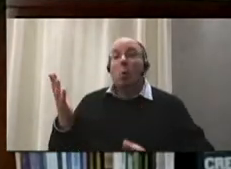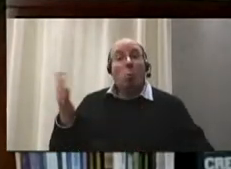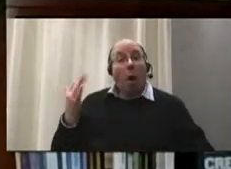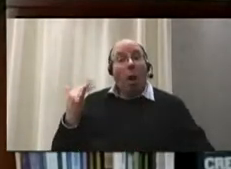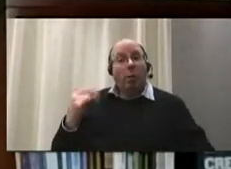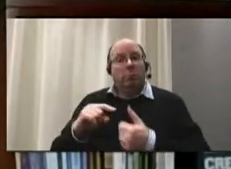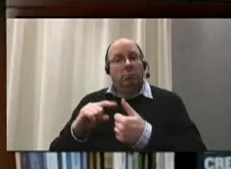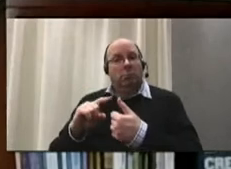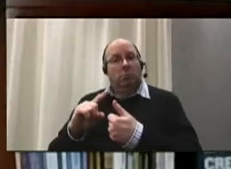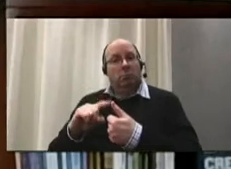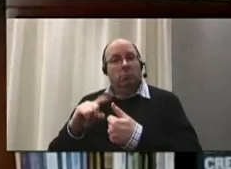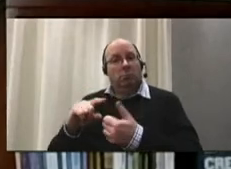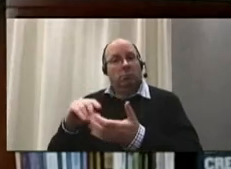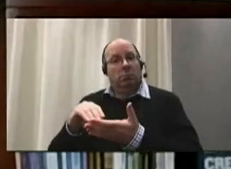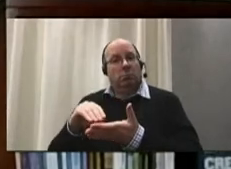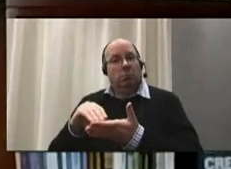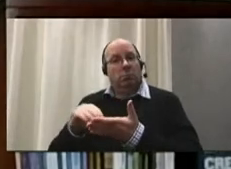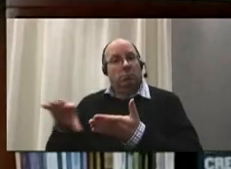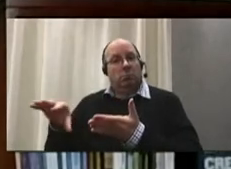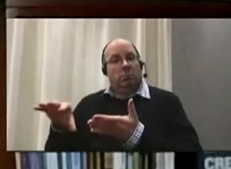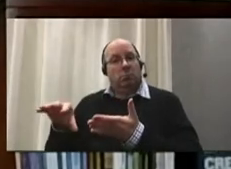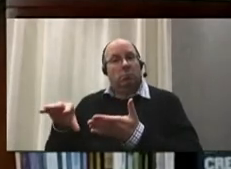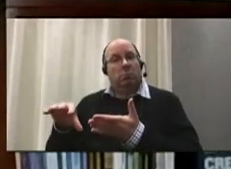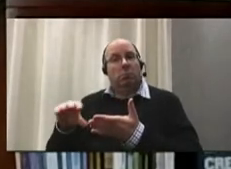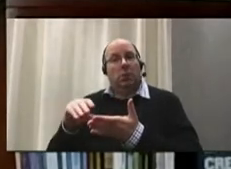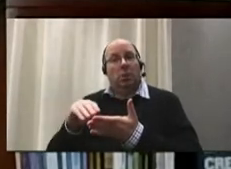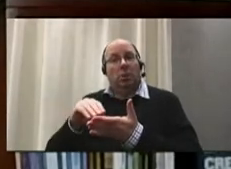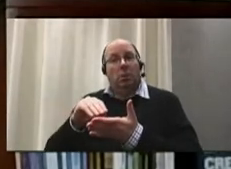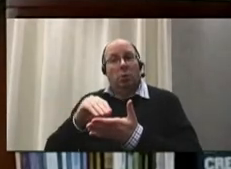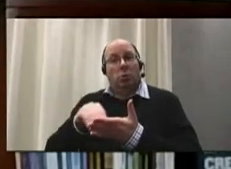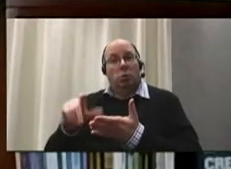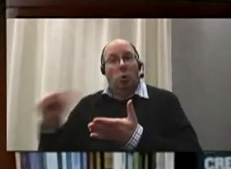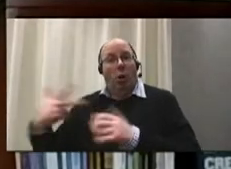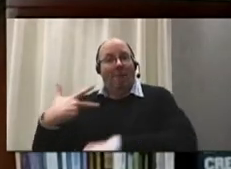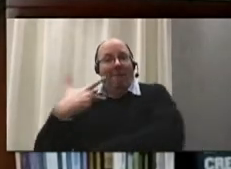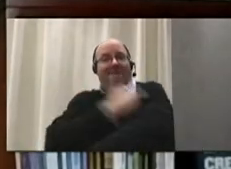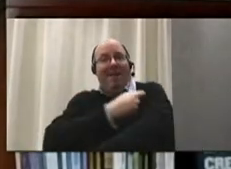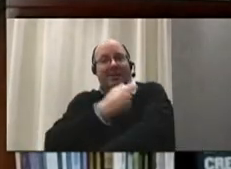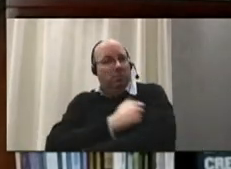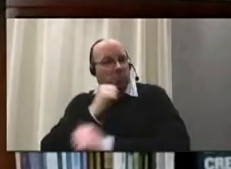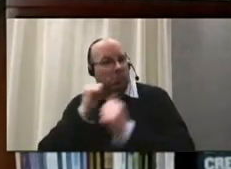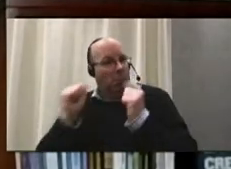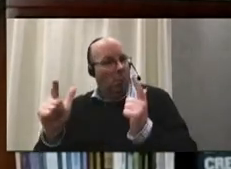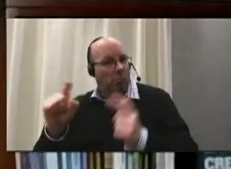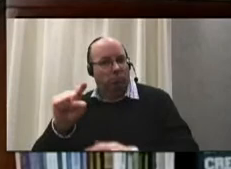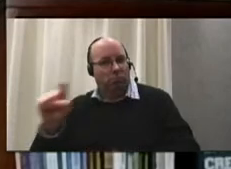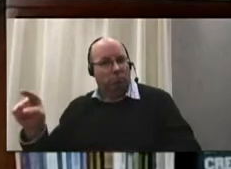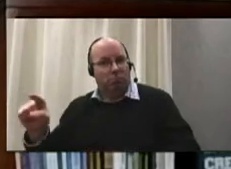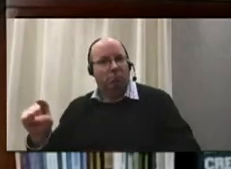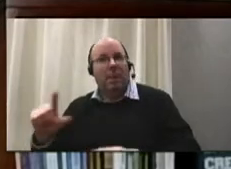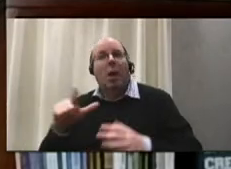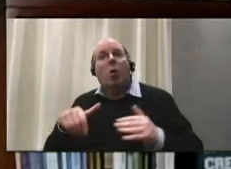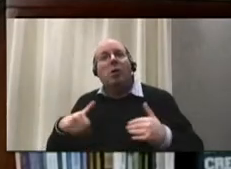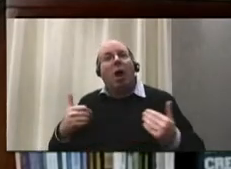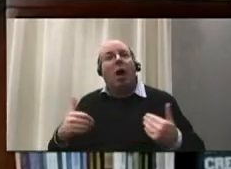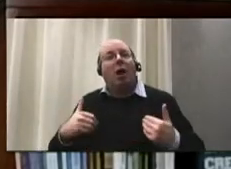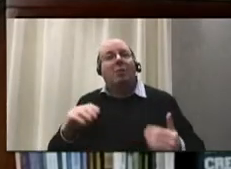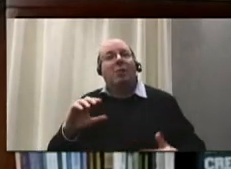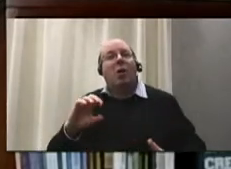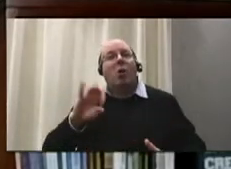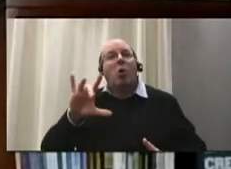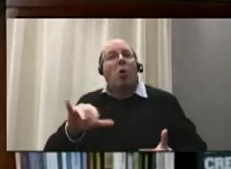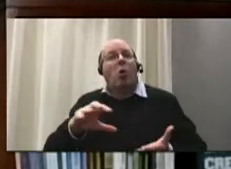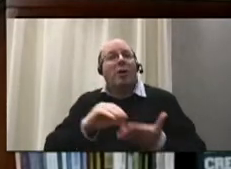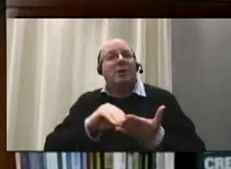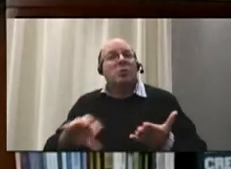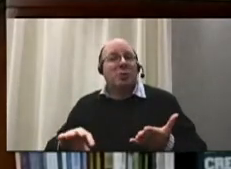students have gotten the vaccine, and we actually just started the vaccine process for our early learners. And so with that said, you just expect that you